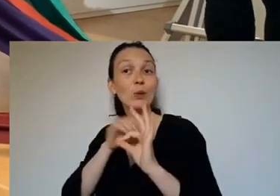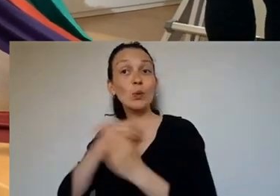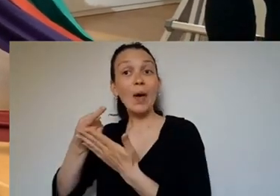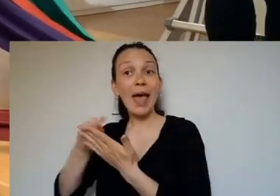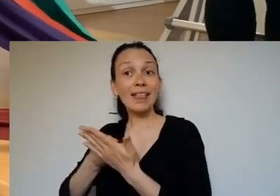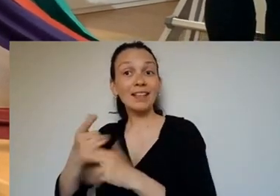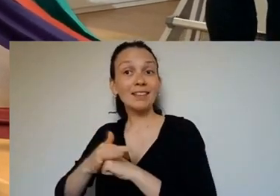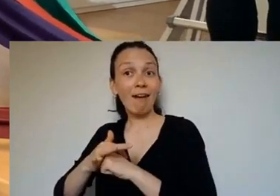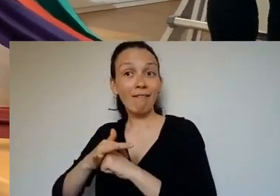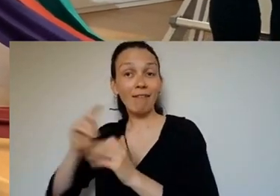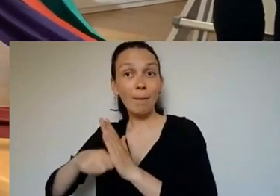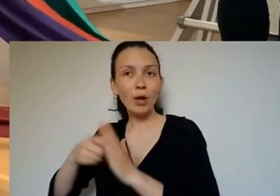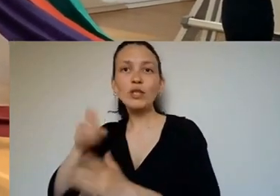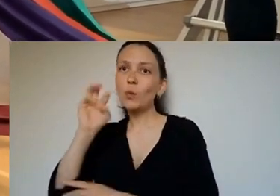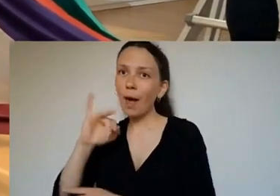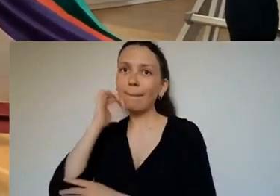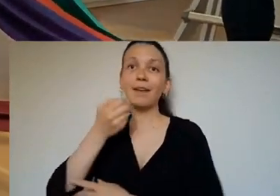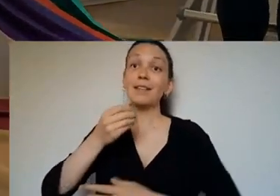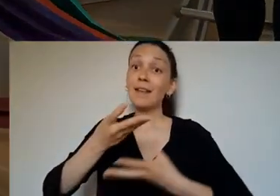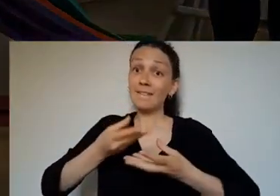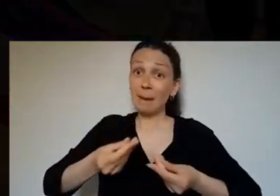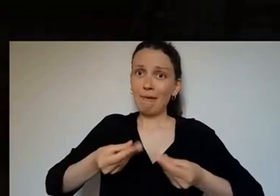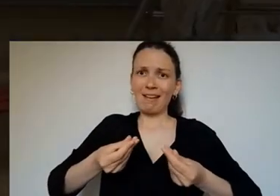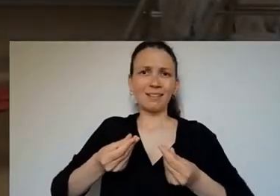and beautiful, yet deeply symbolic and sombre.